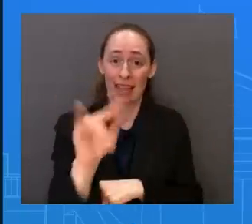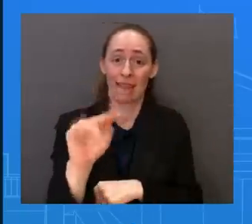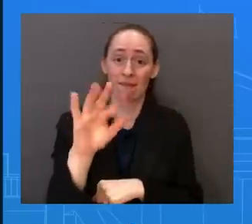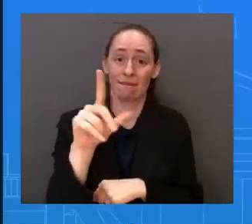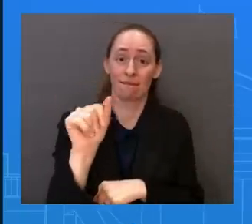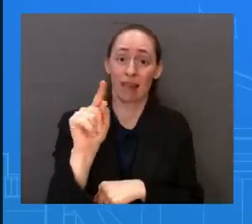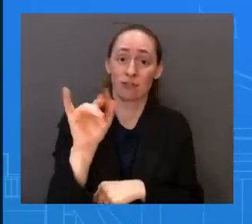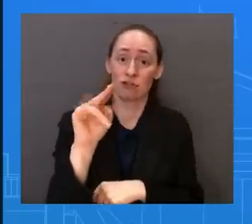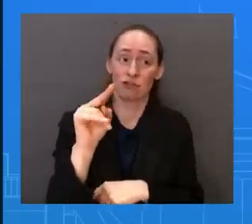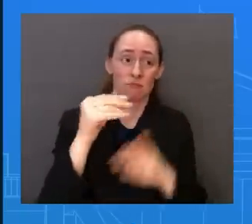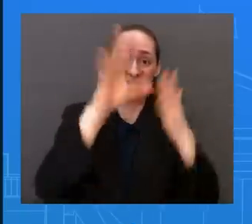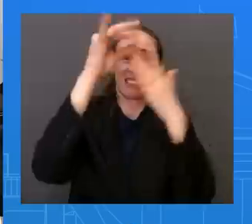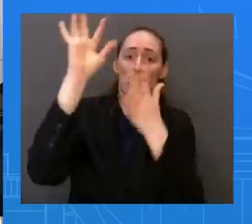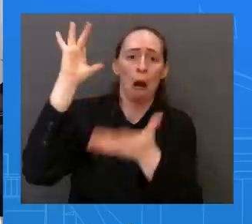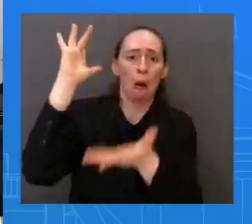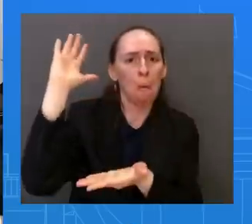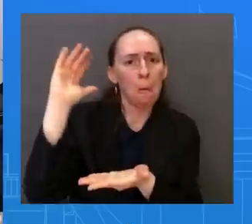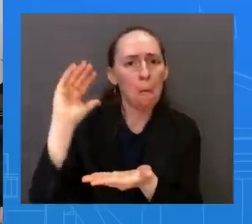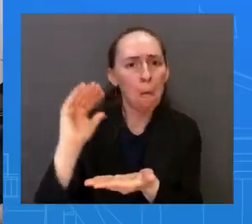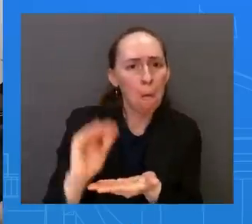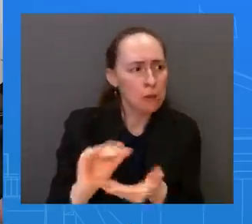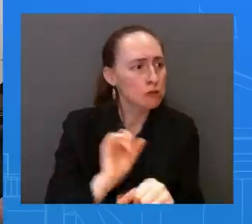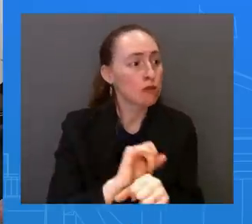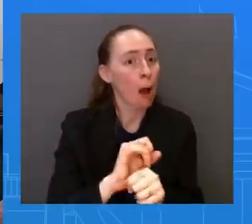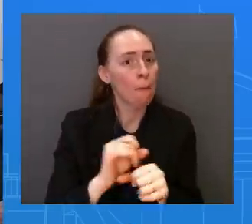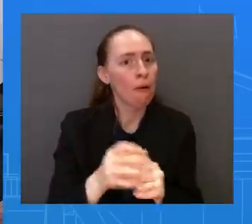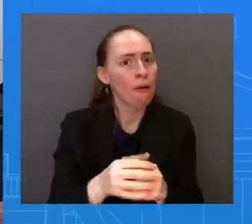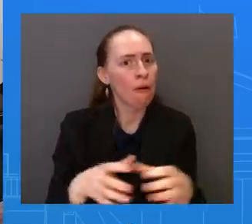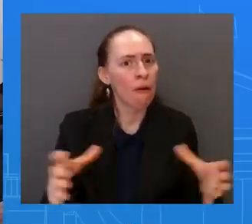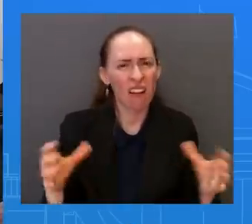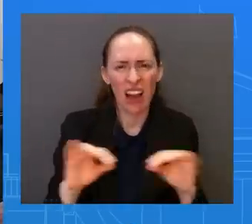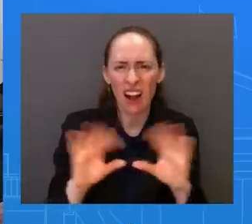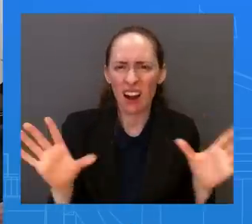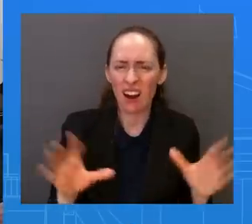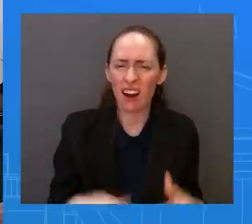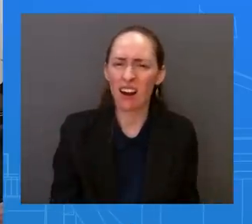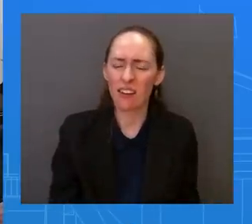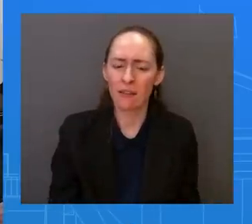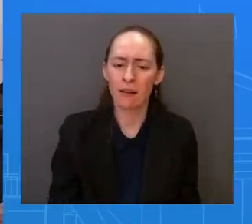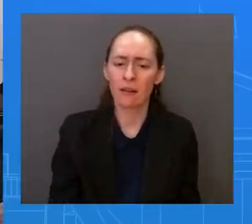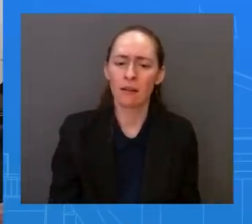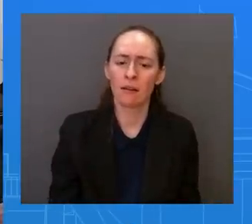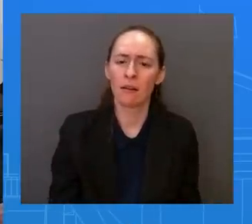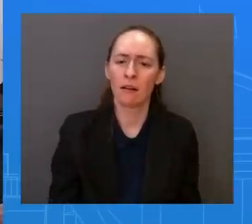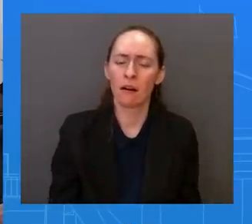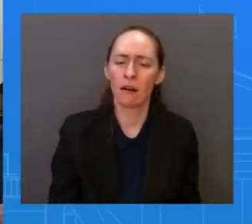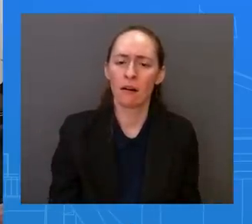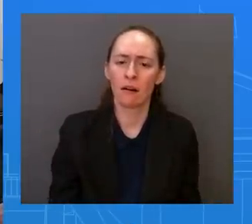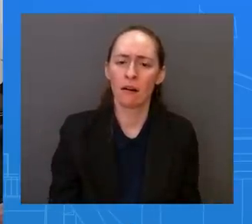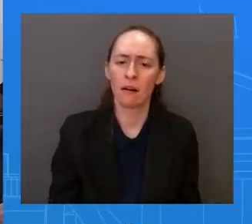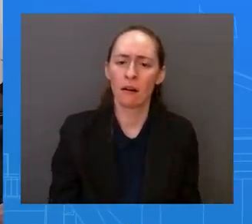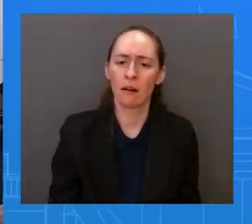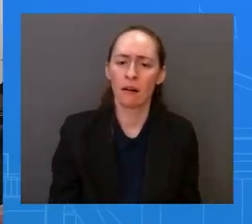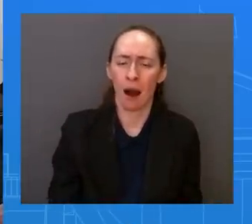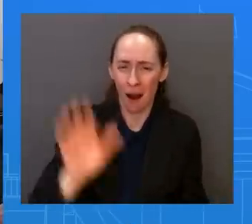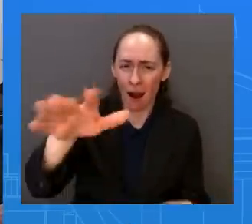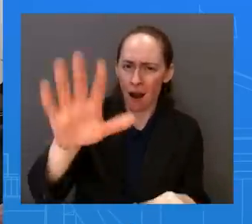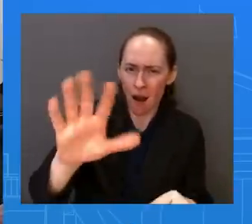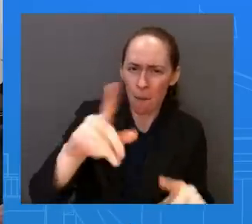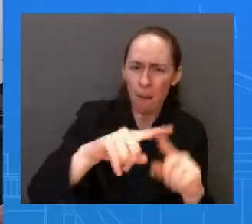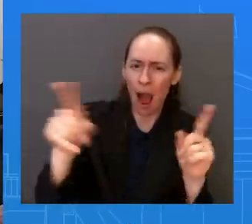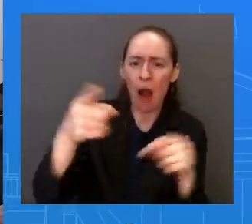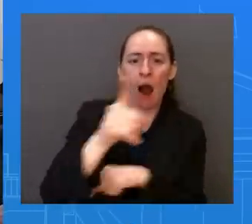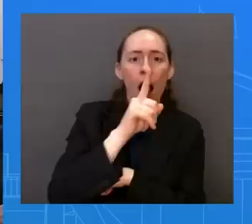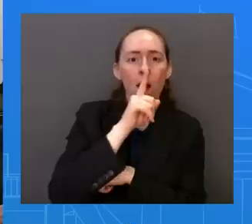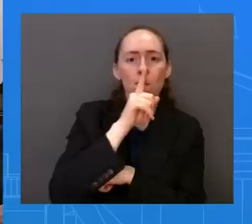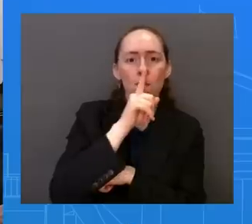bit of a tricky question. They haven't obviously announced your successor yet. We don't know when that will be. One of the rumored candidates has been the vice chair of the